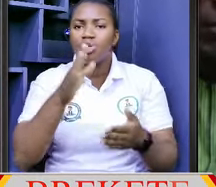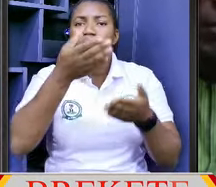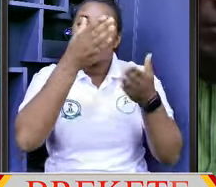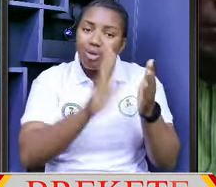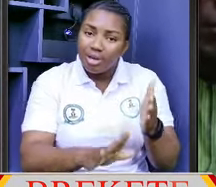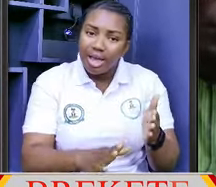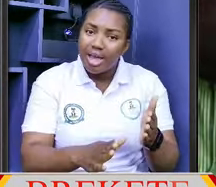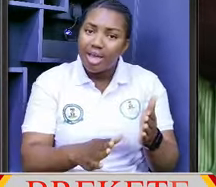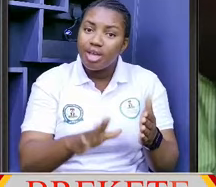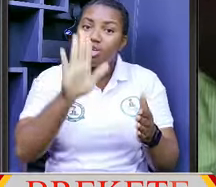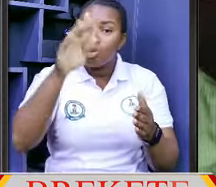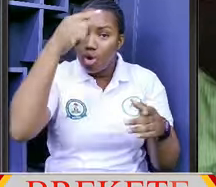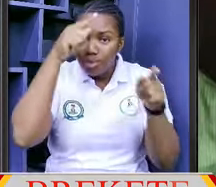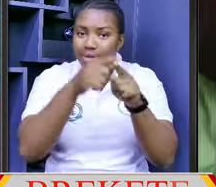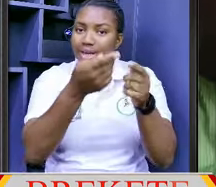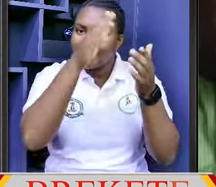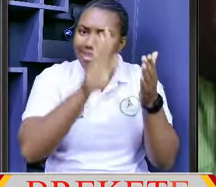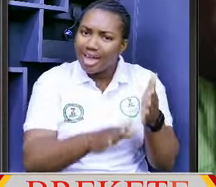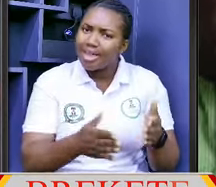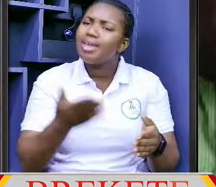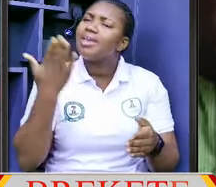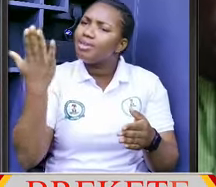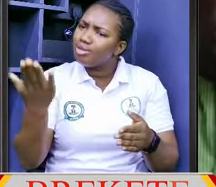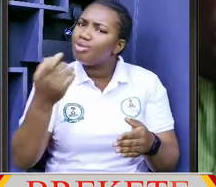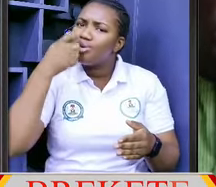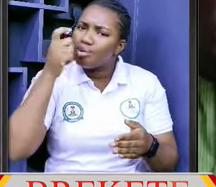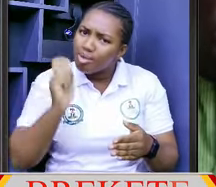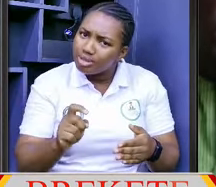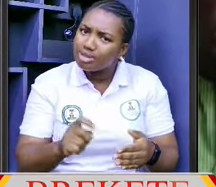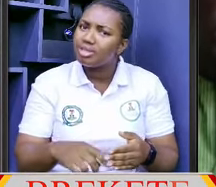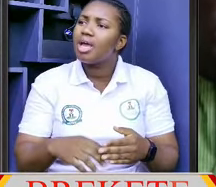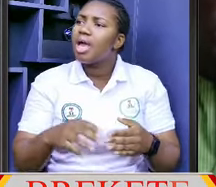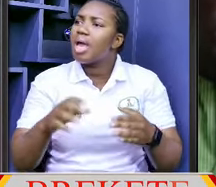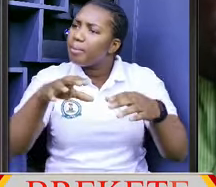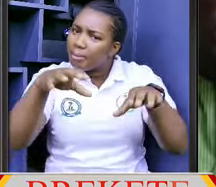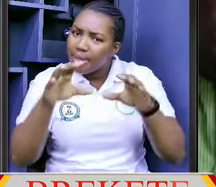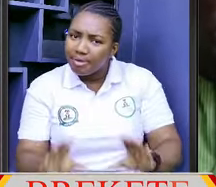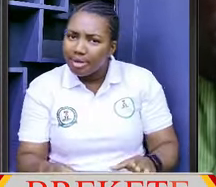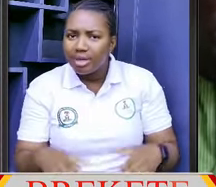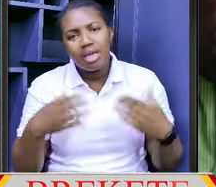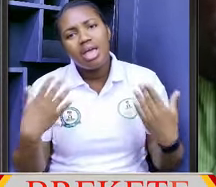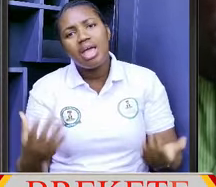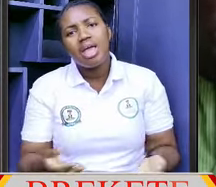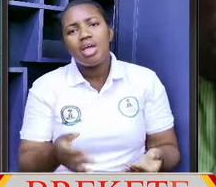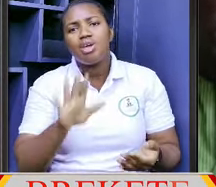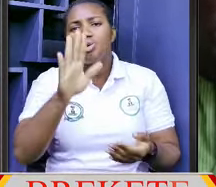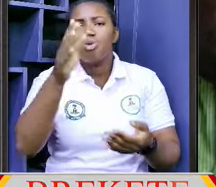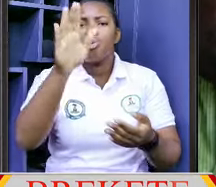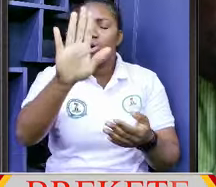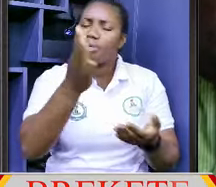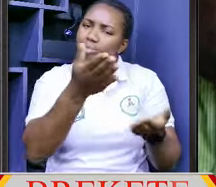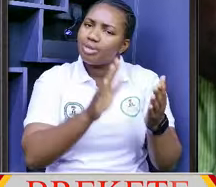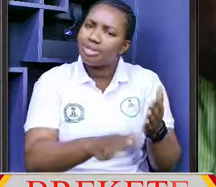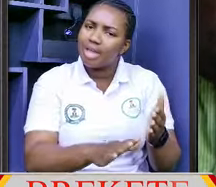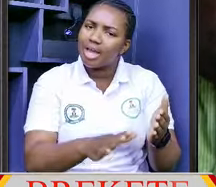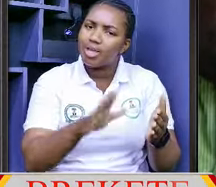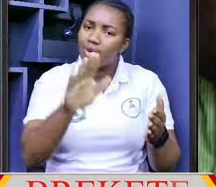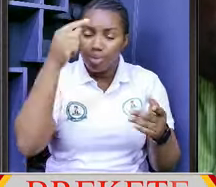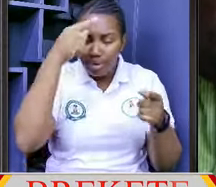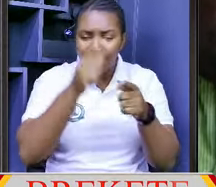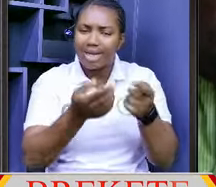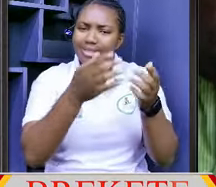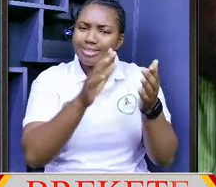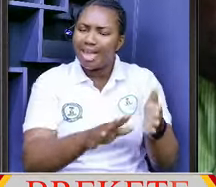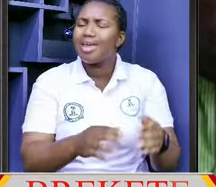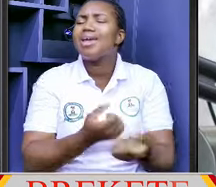brother die, una must do program of event. Please save us all this. Okay, sir. Sir, okay,